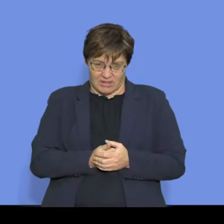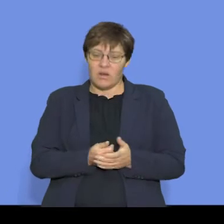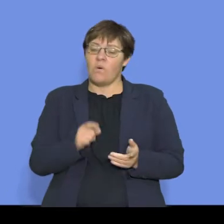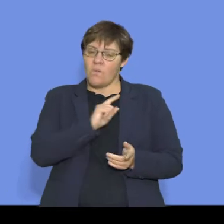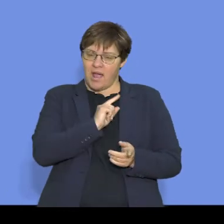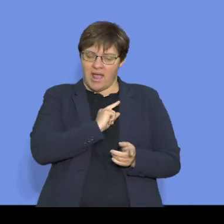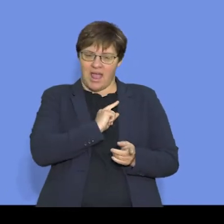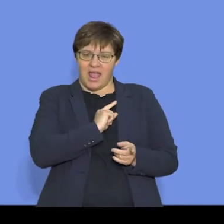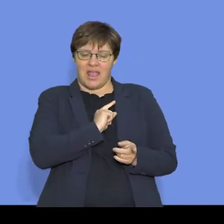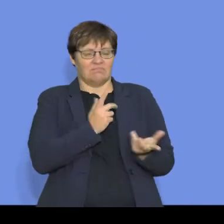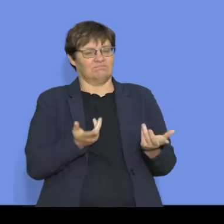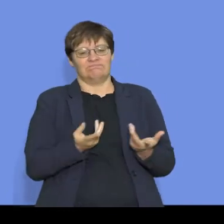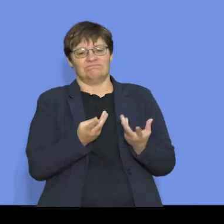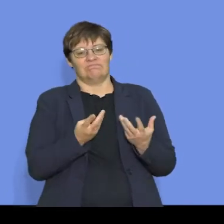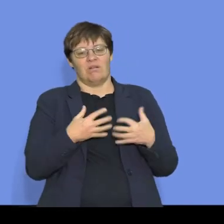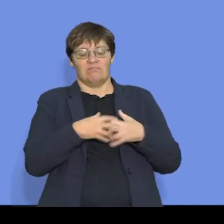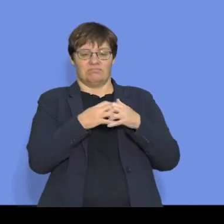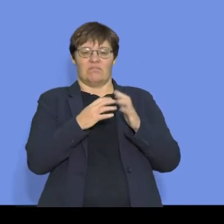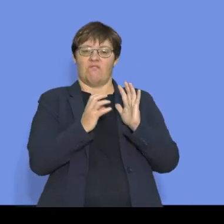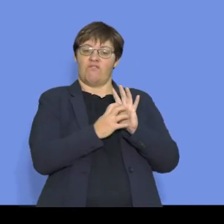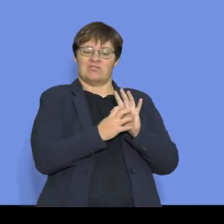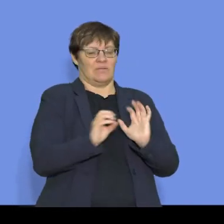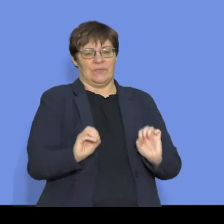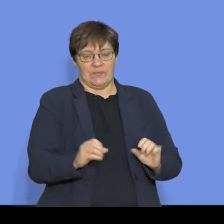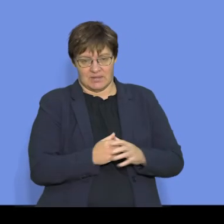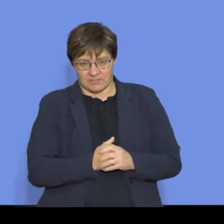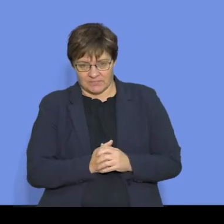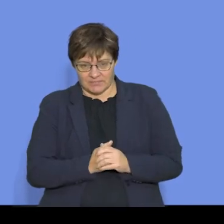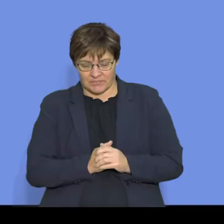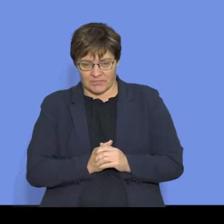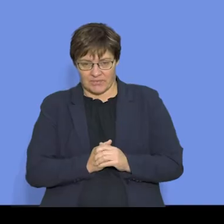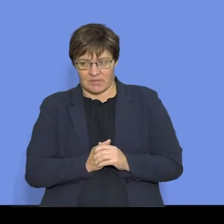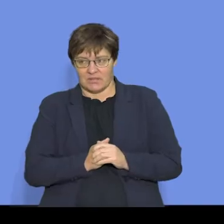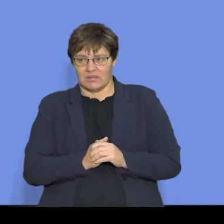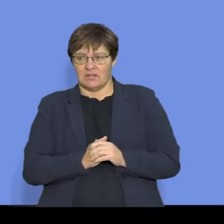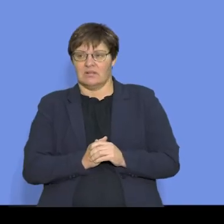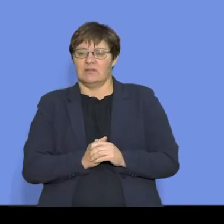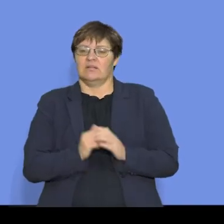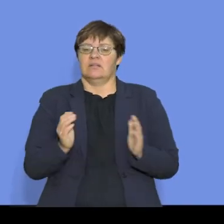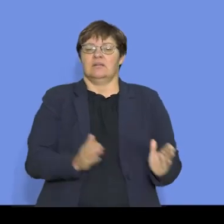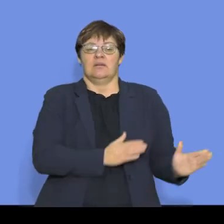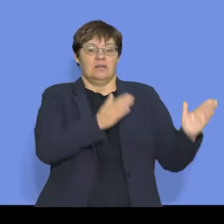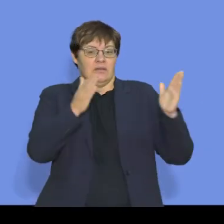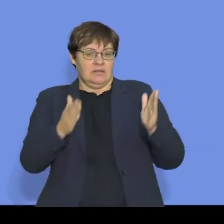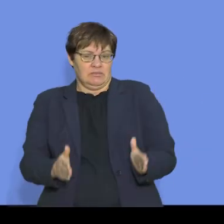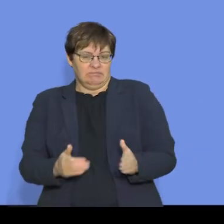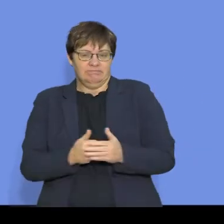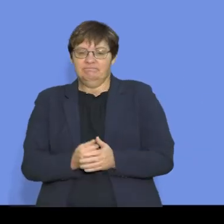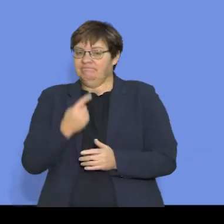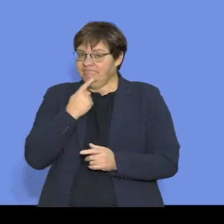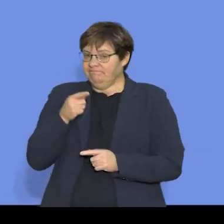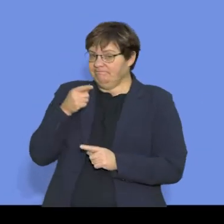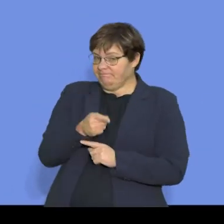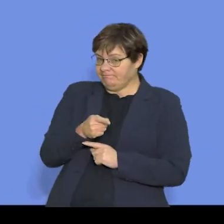organisms generally don't form fossils. Okay, next question. State whether